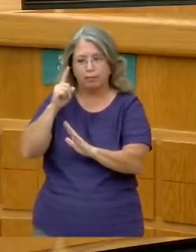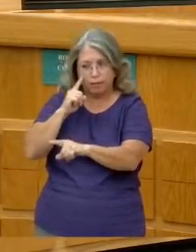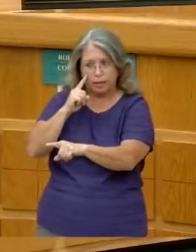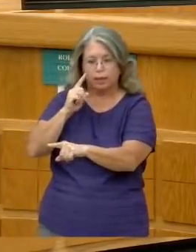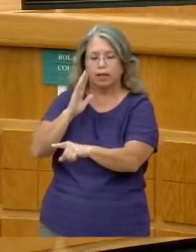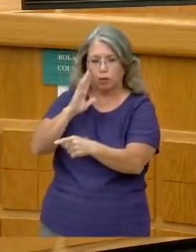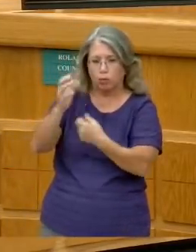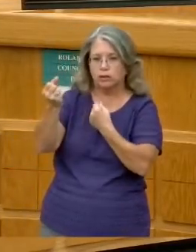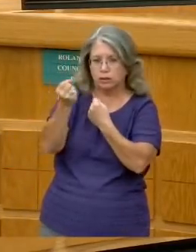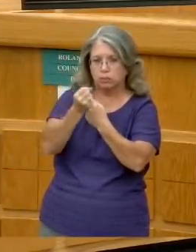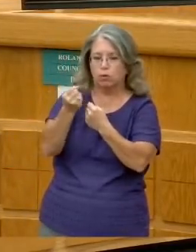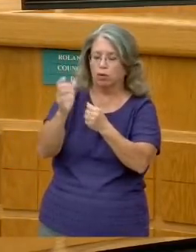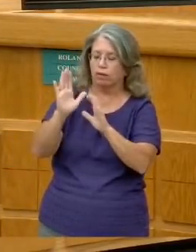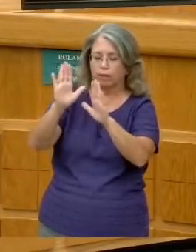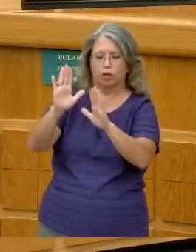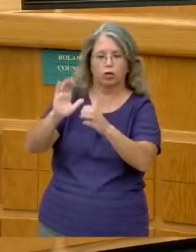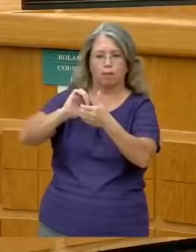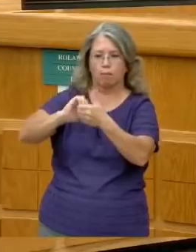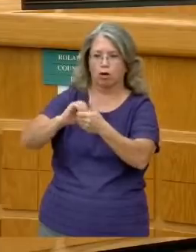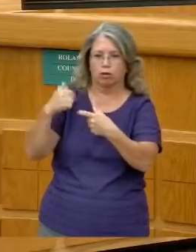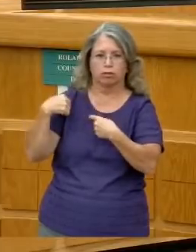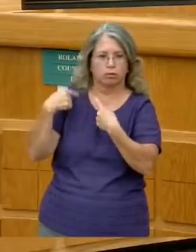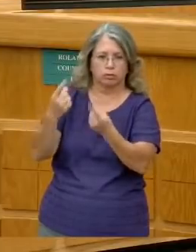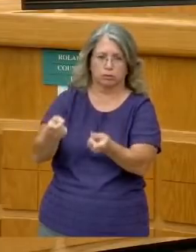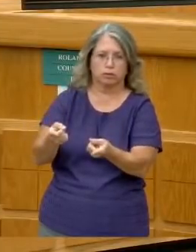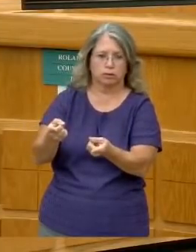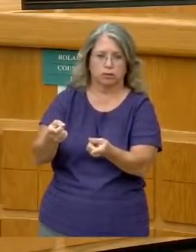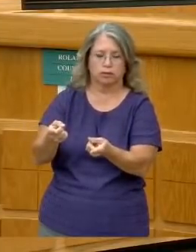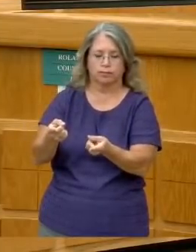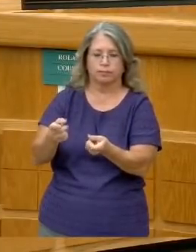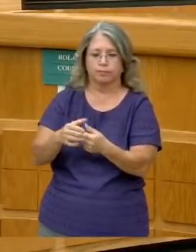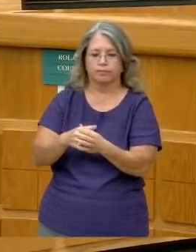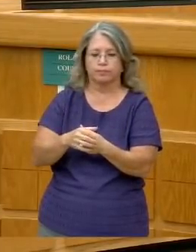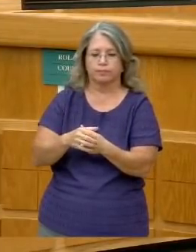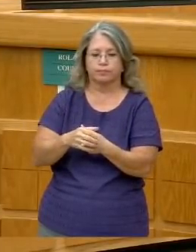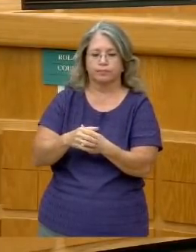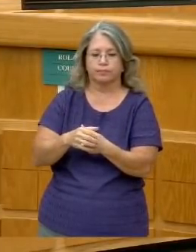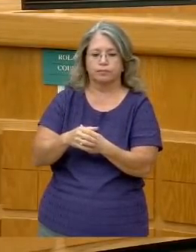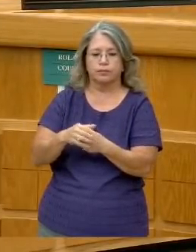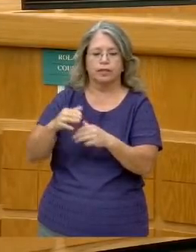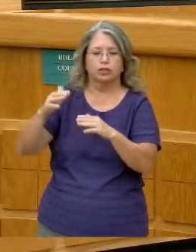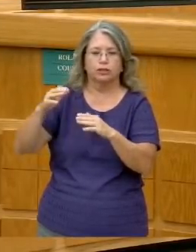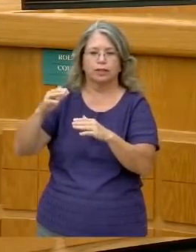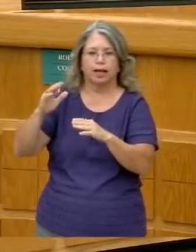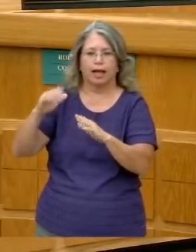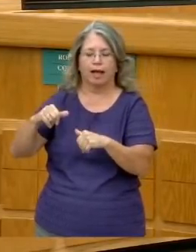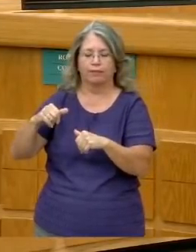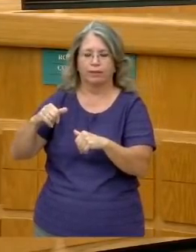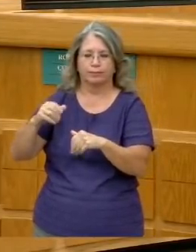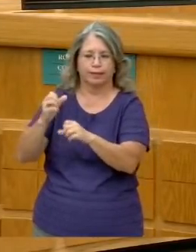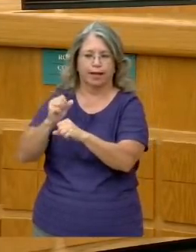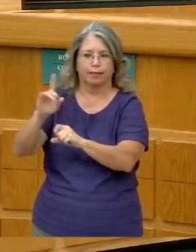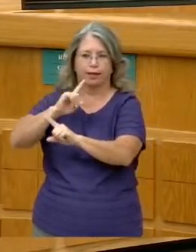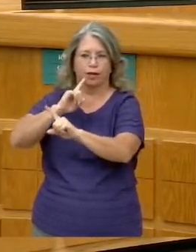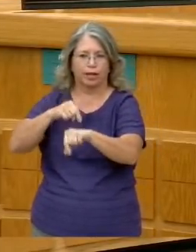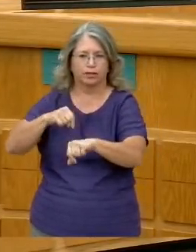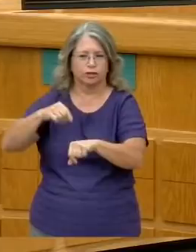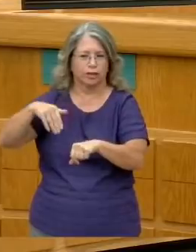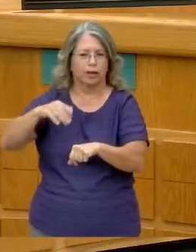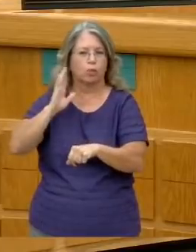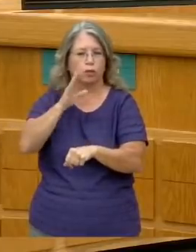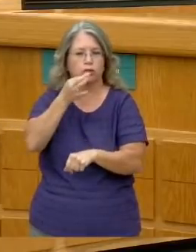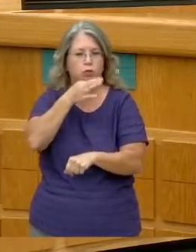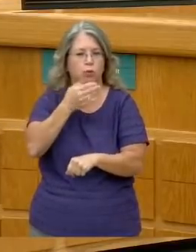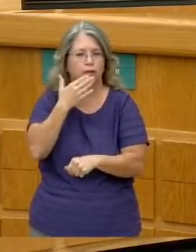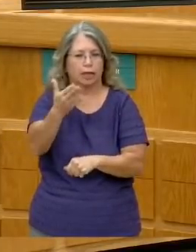They've been a great partner in the past 2 times. And so we just don't have their answer right now, but we'll have it soon. Thank you.